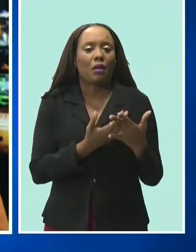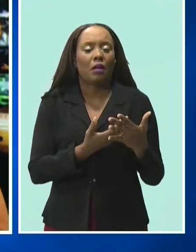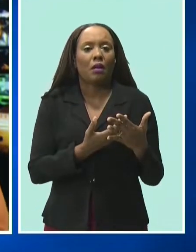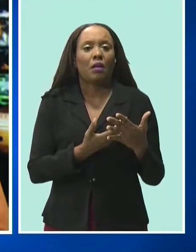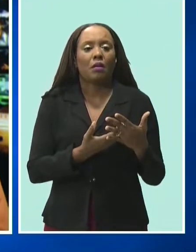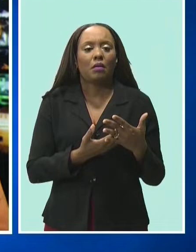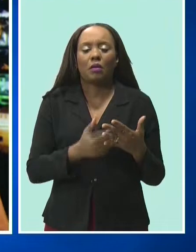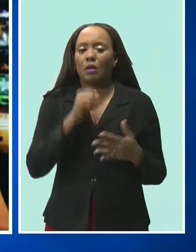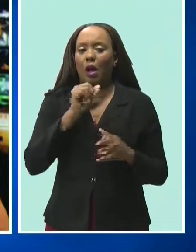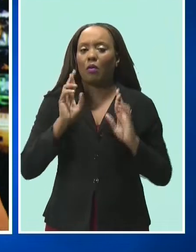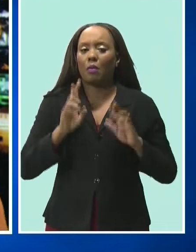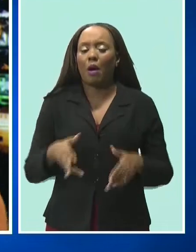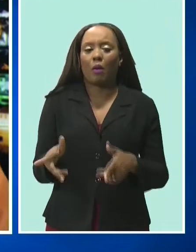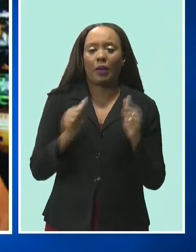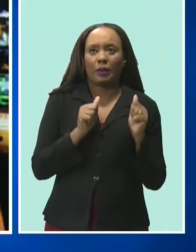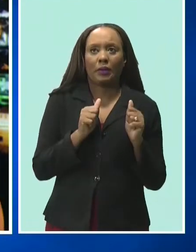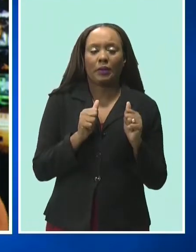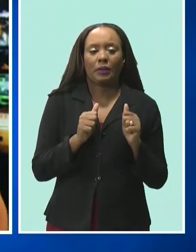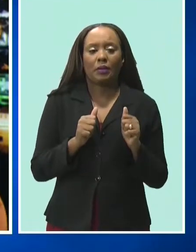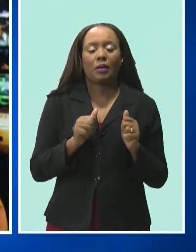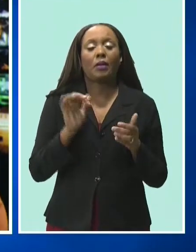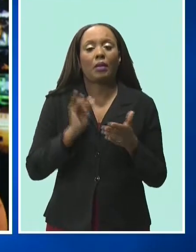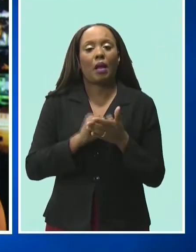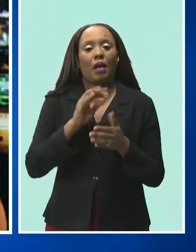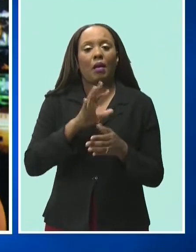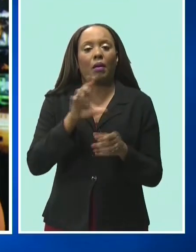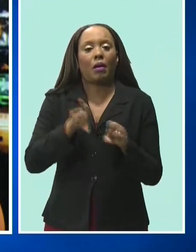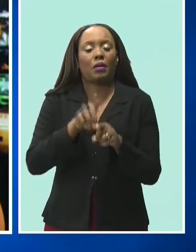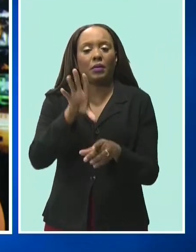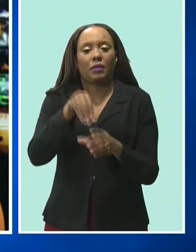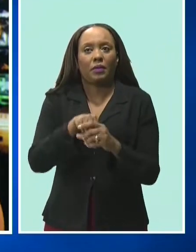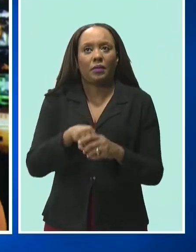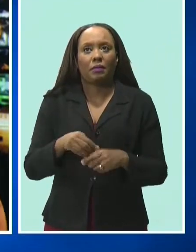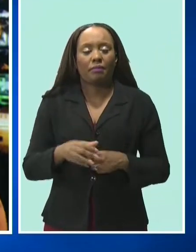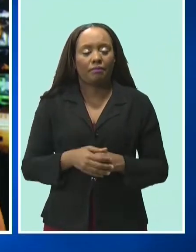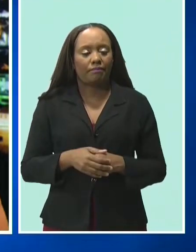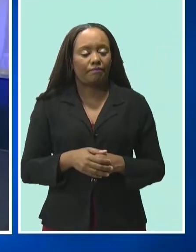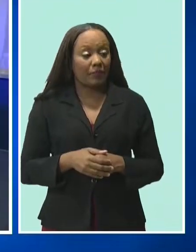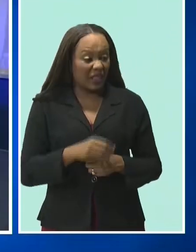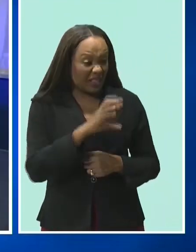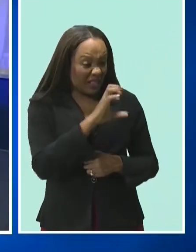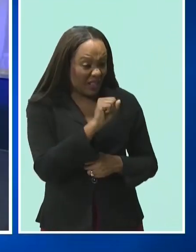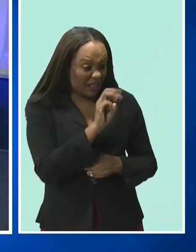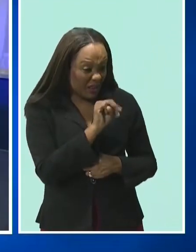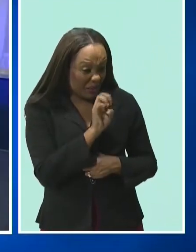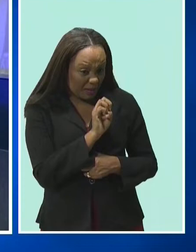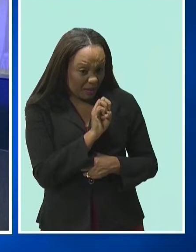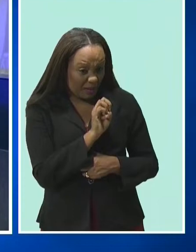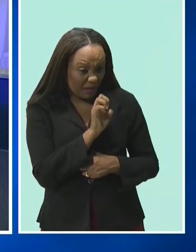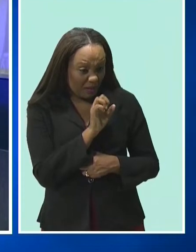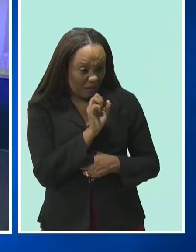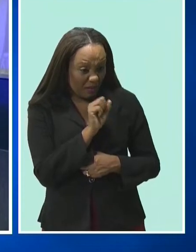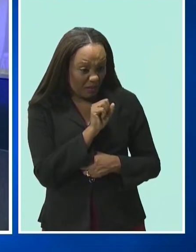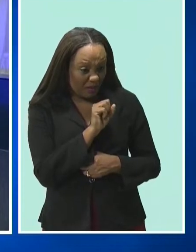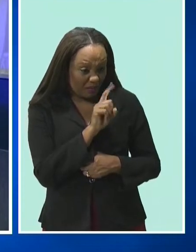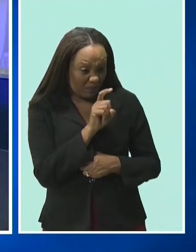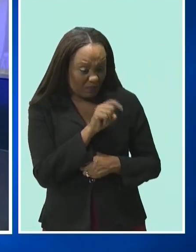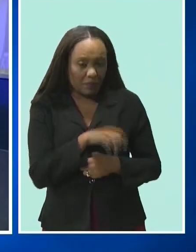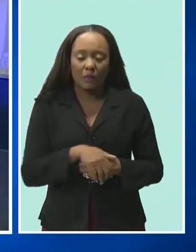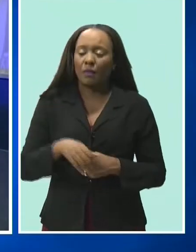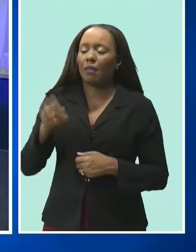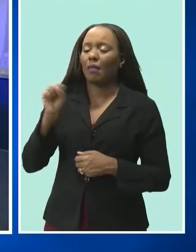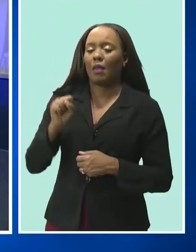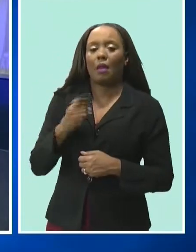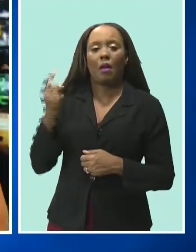enough. So that is on the agenda for this conference as well. You see CSME? Well, the CSME, we always do an